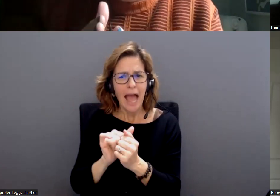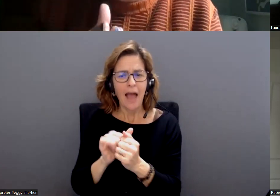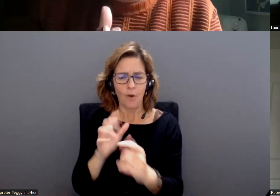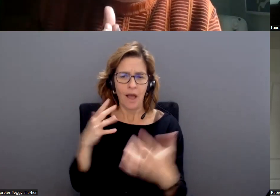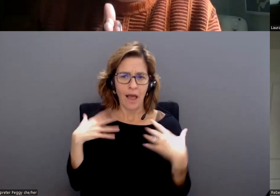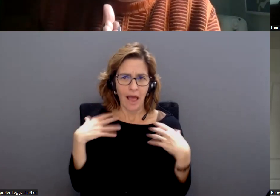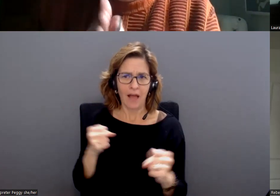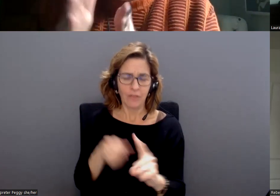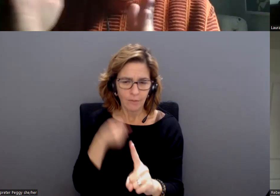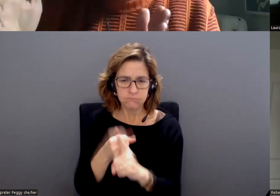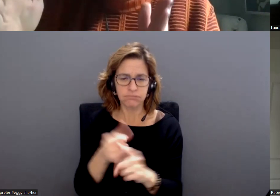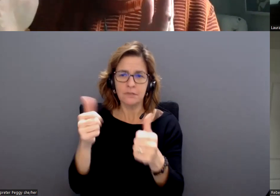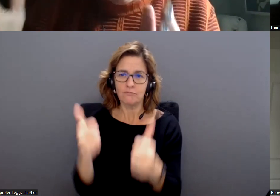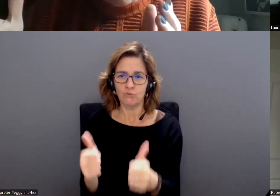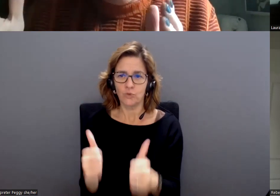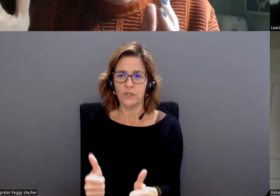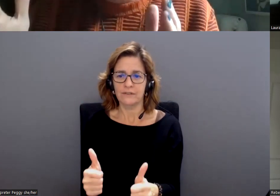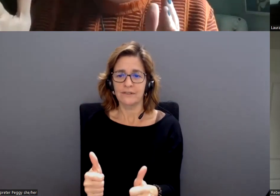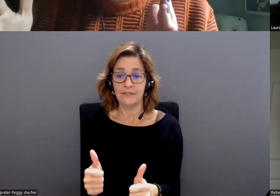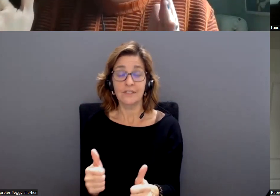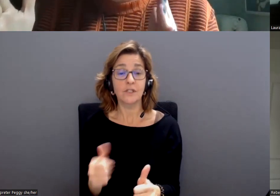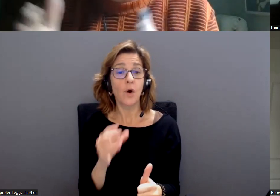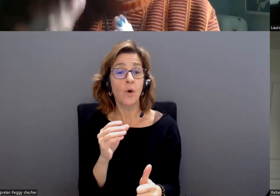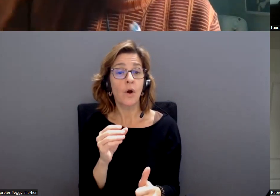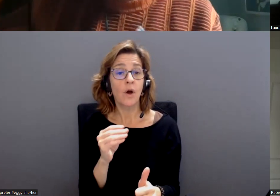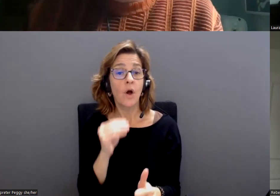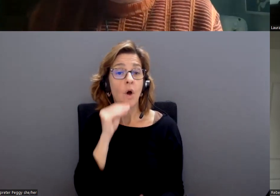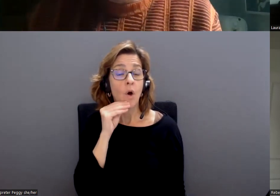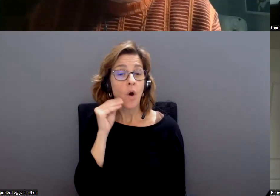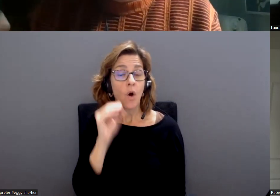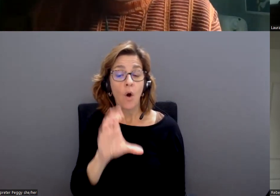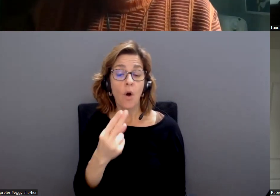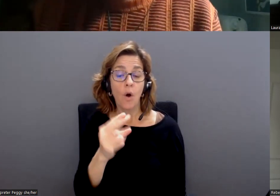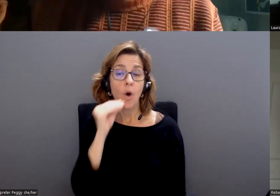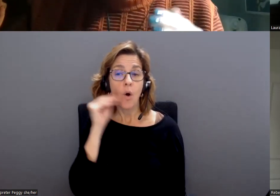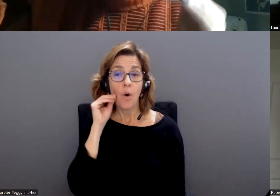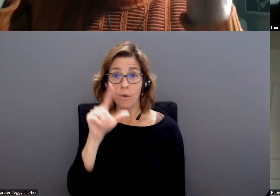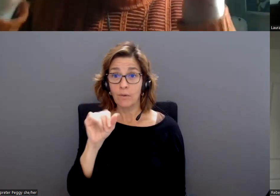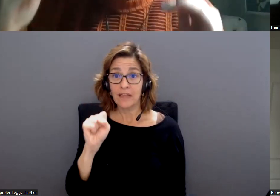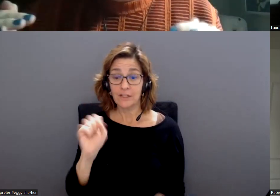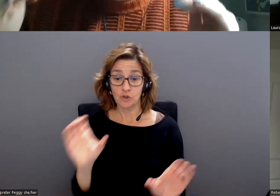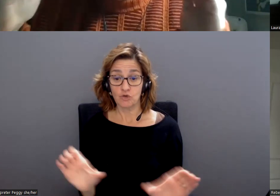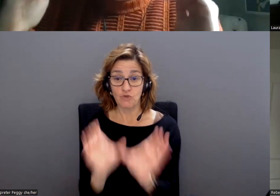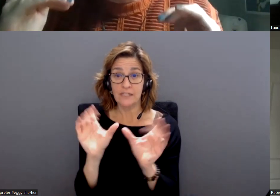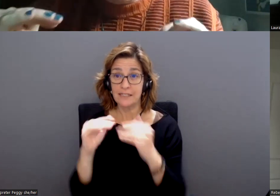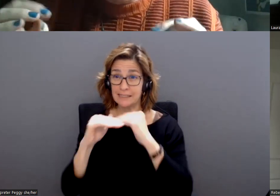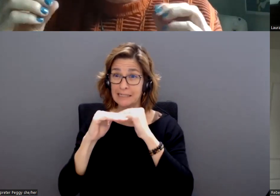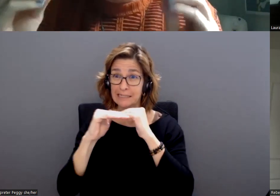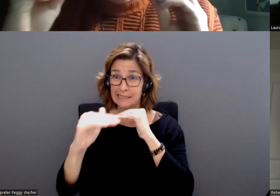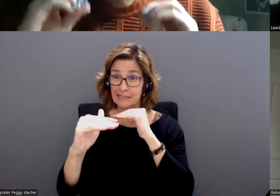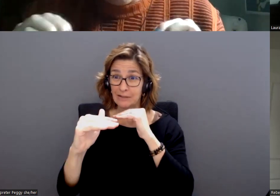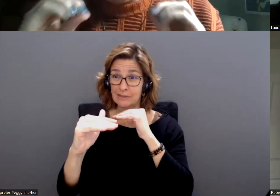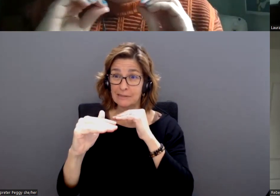the homeless crisis not only stays at its intensity, it worsens. Folks are staying in the